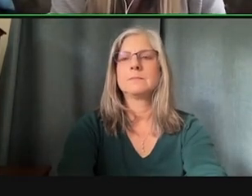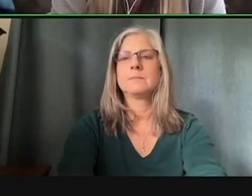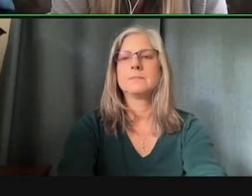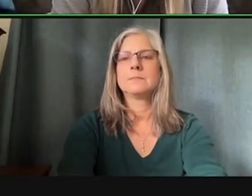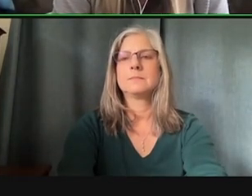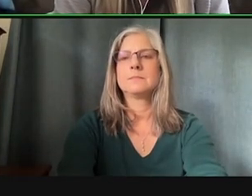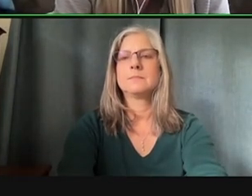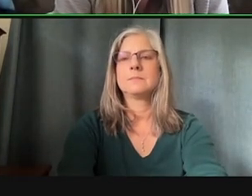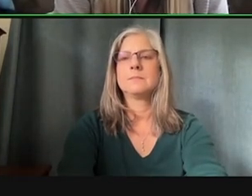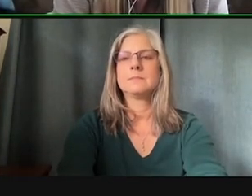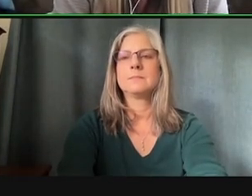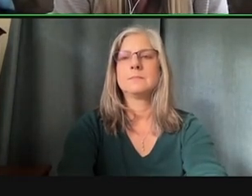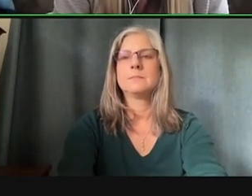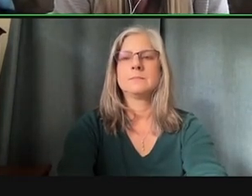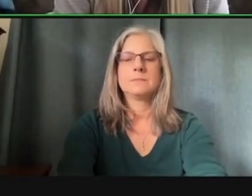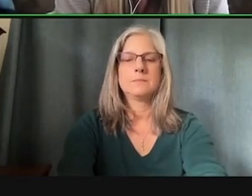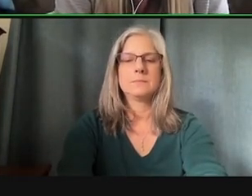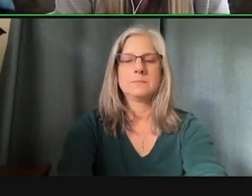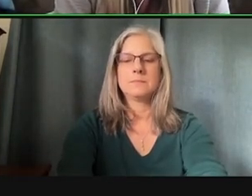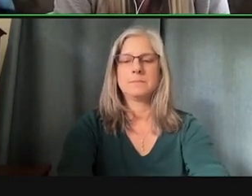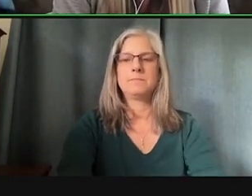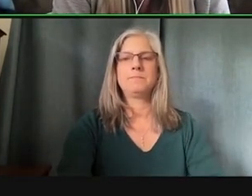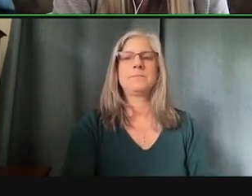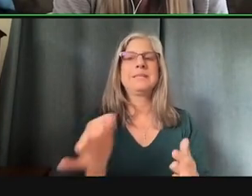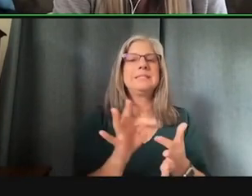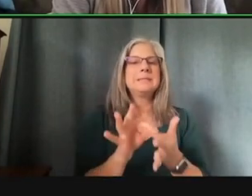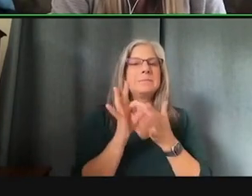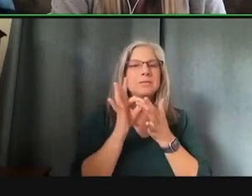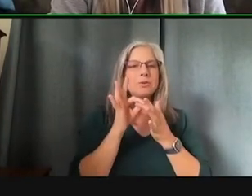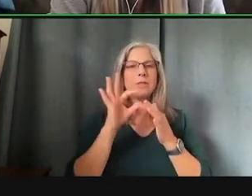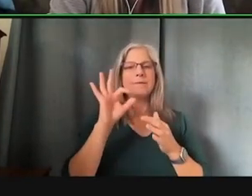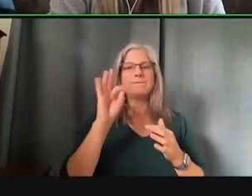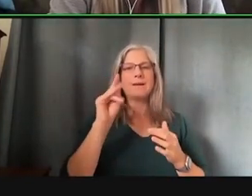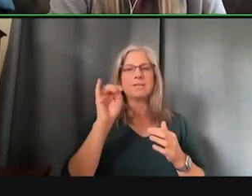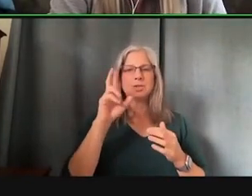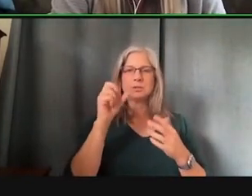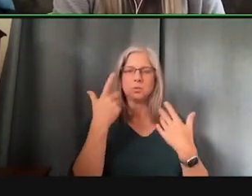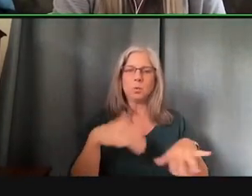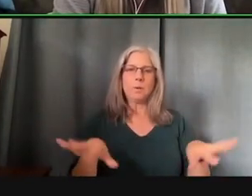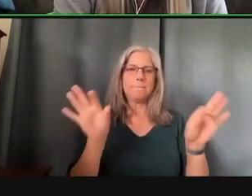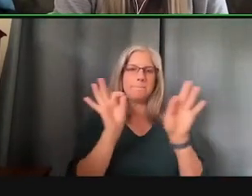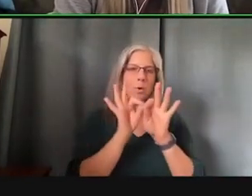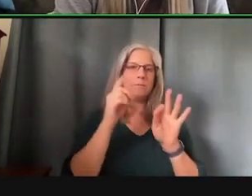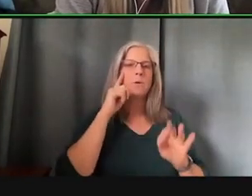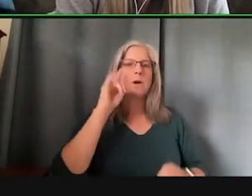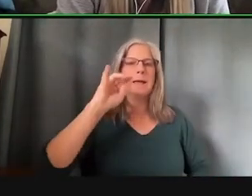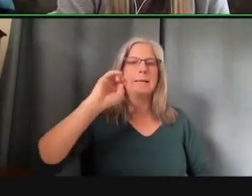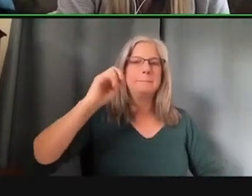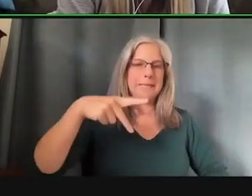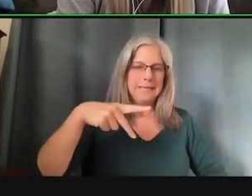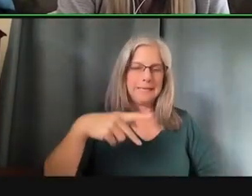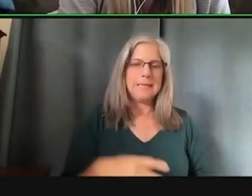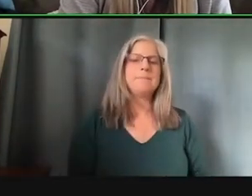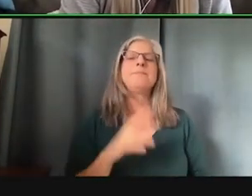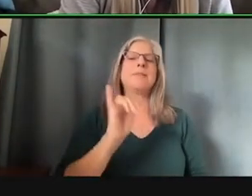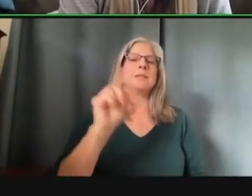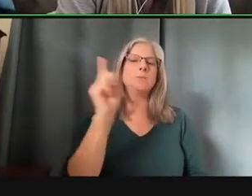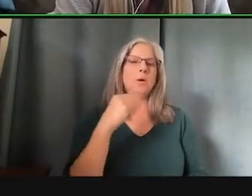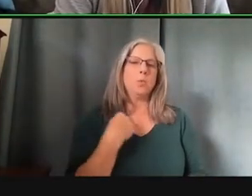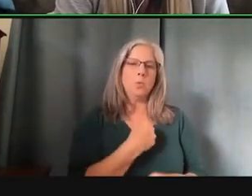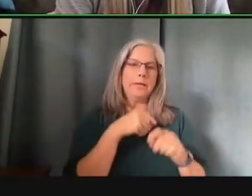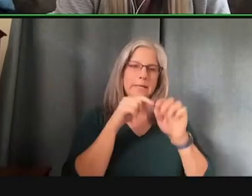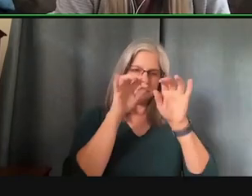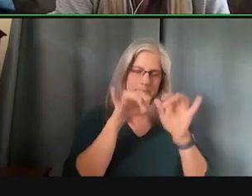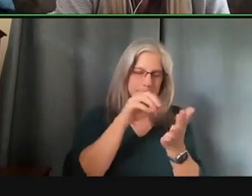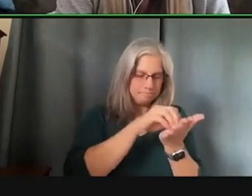So special factors is a very important part of the IEP for deaf and hard of hearing students. This is where we document